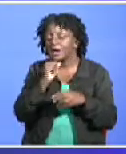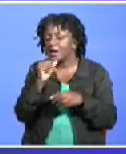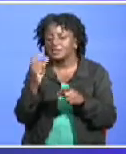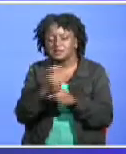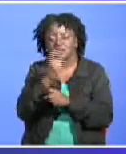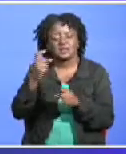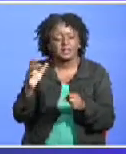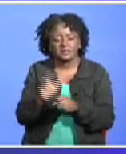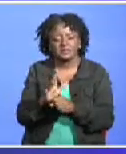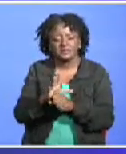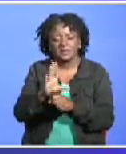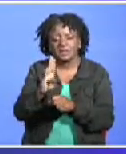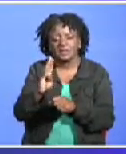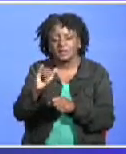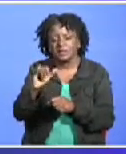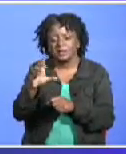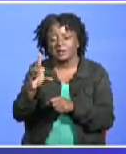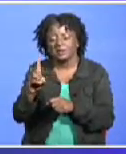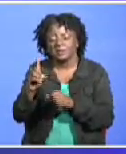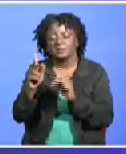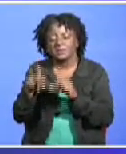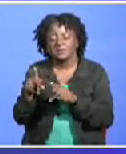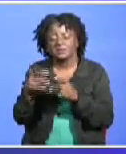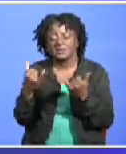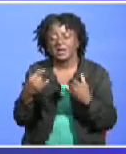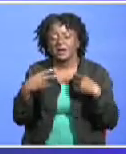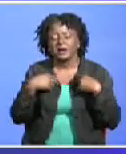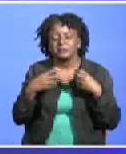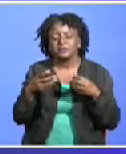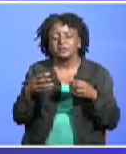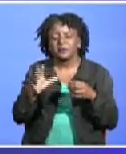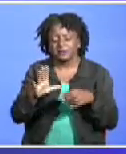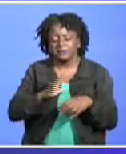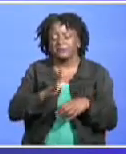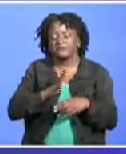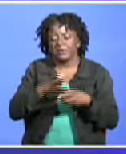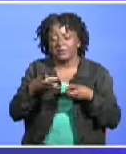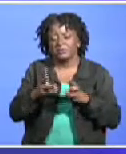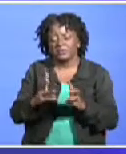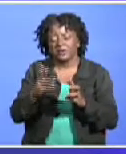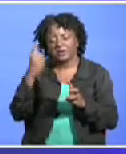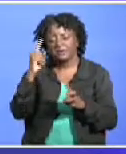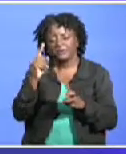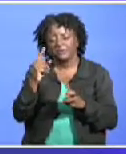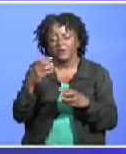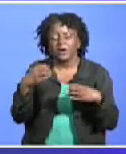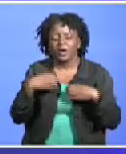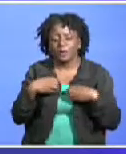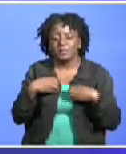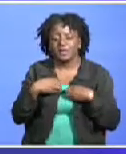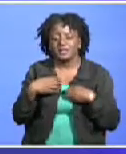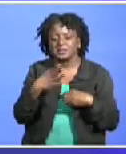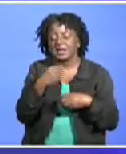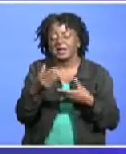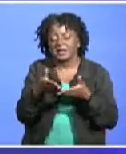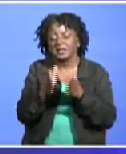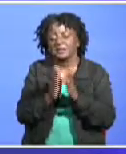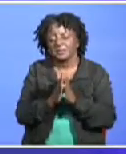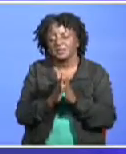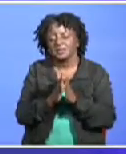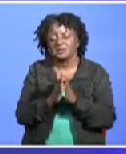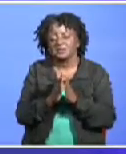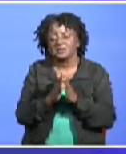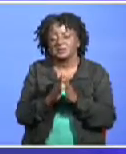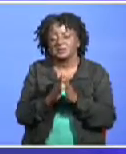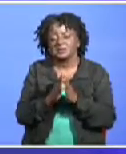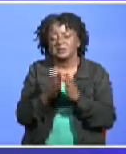will now have a formal mechanism for complaints and appeals all the way up to the tribunal. The legislation also calls for the